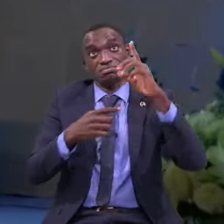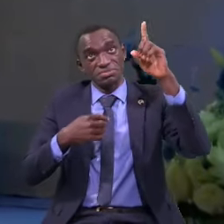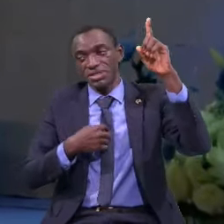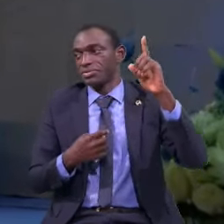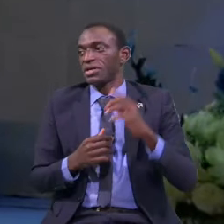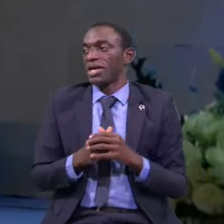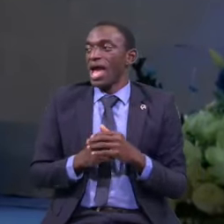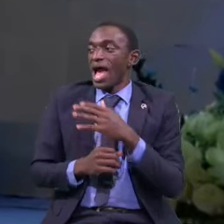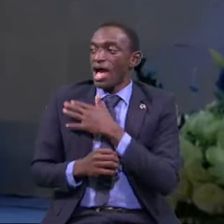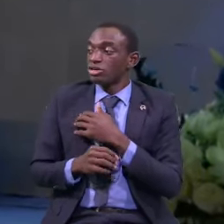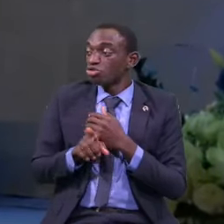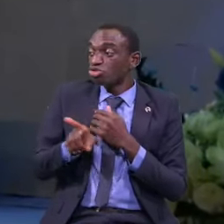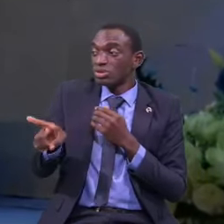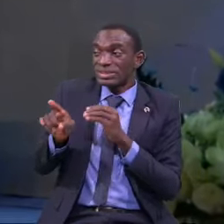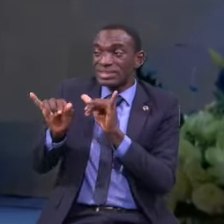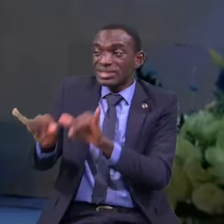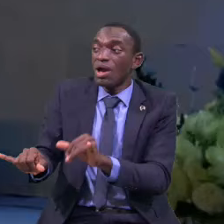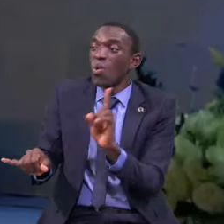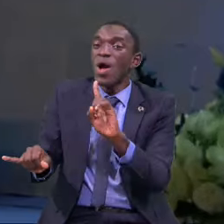are is a city of darkness.